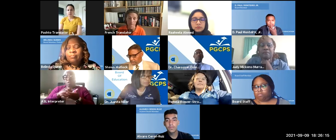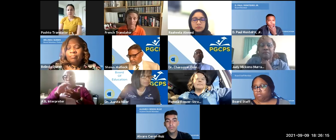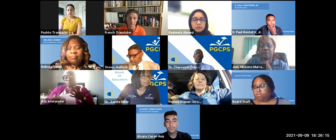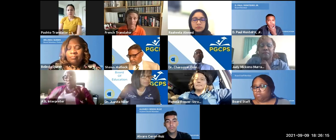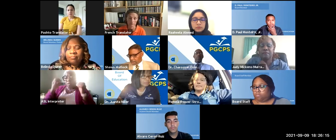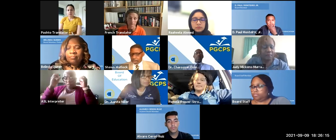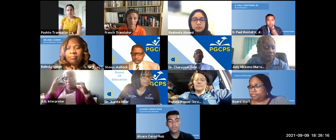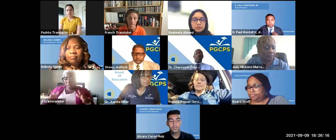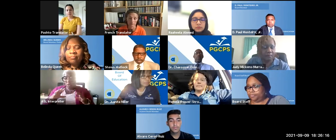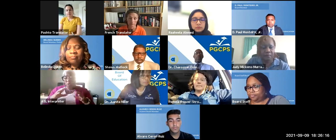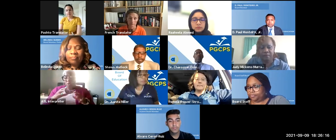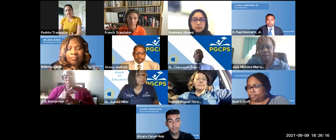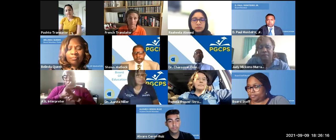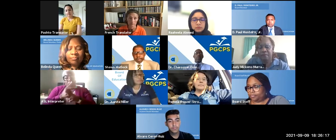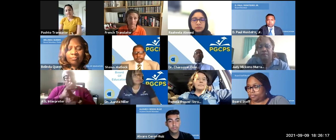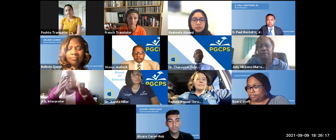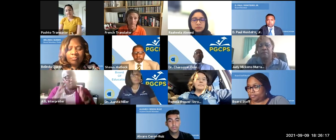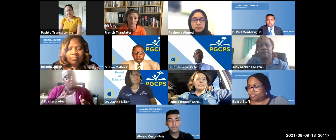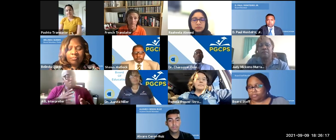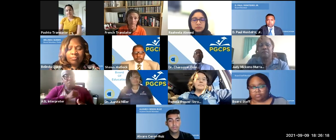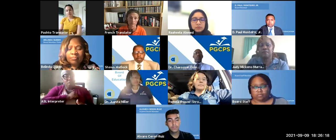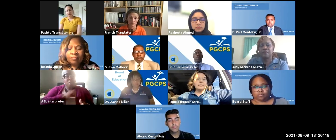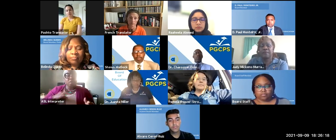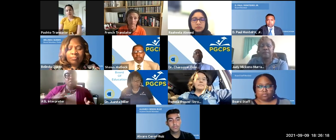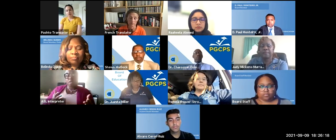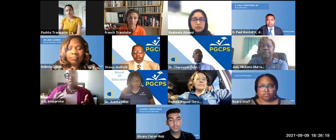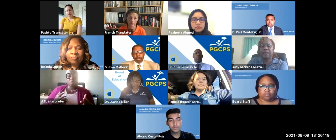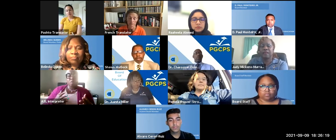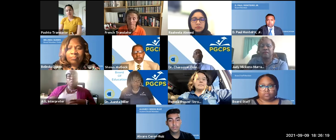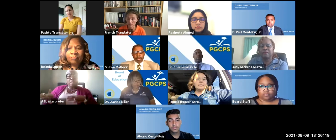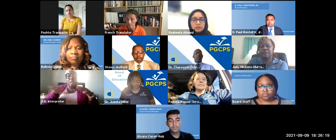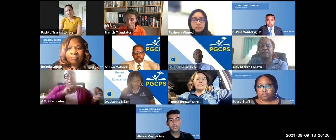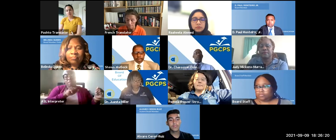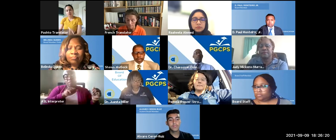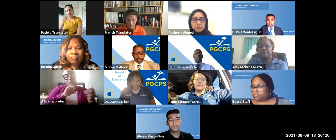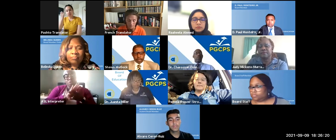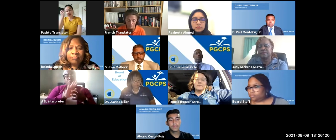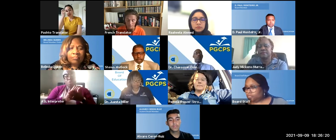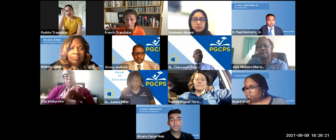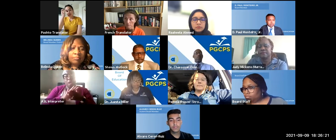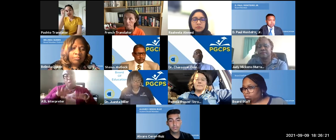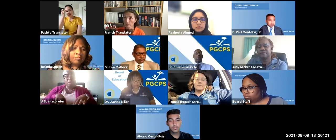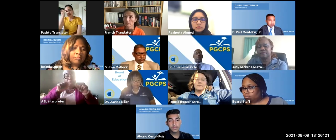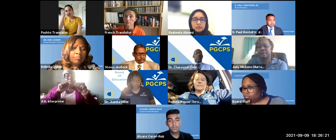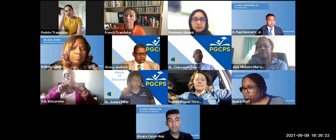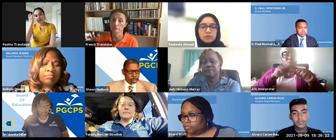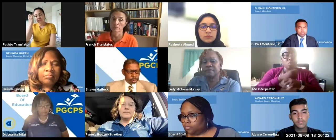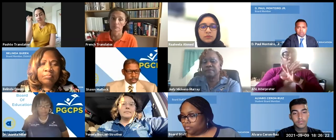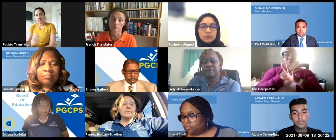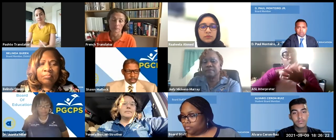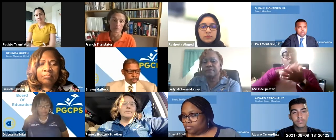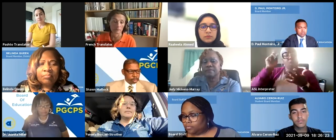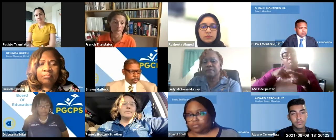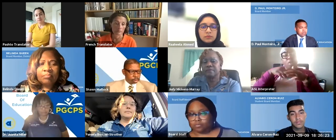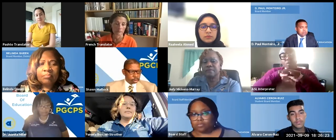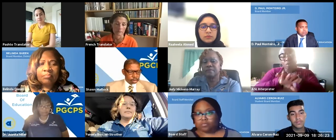administrators, parents, caregivers were away from these overcrowded schools and adapted to distant learning. But in the meantime, the overcrowding of